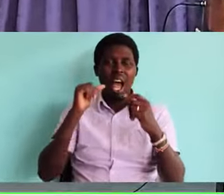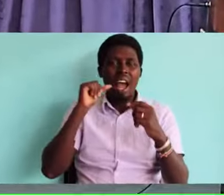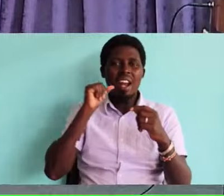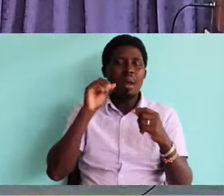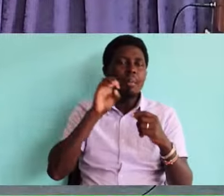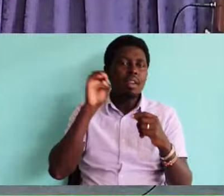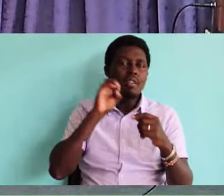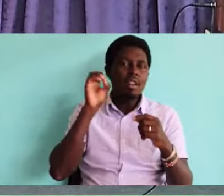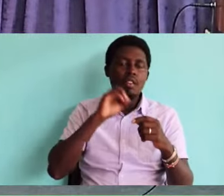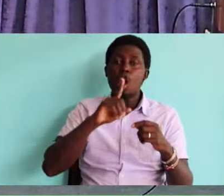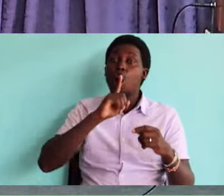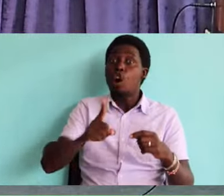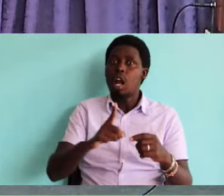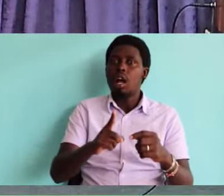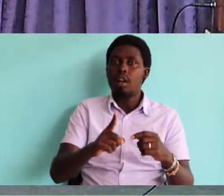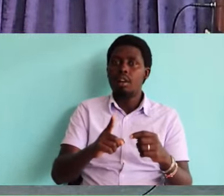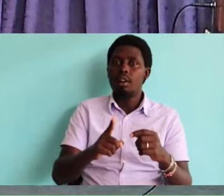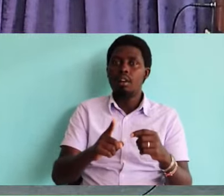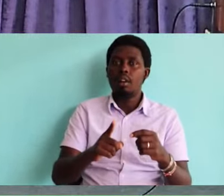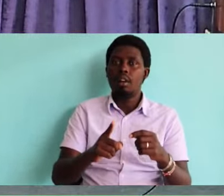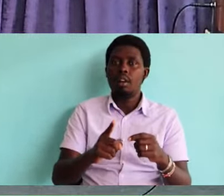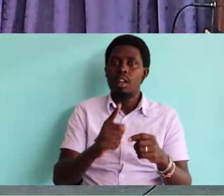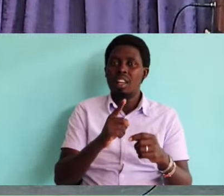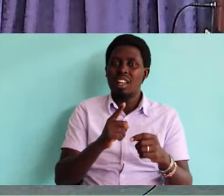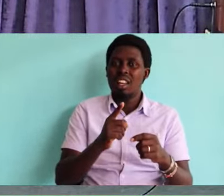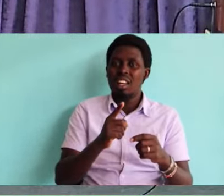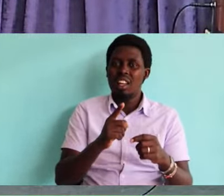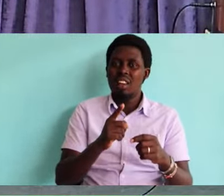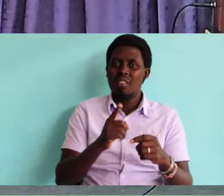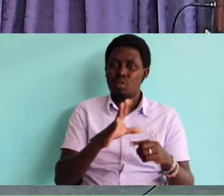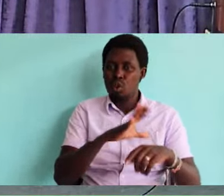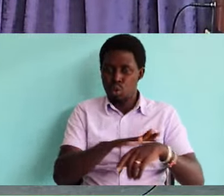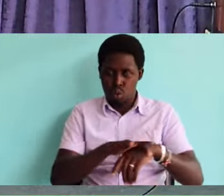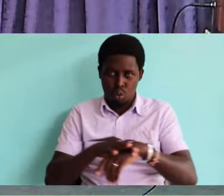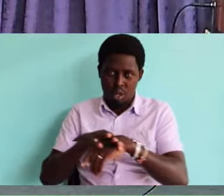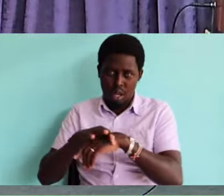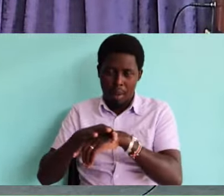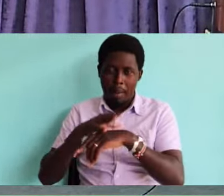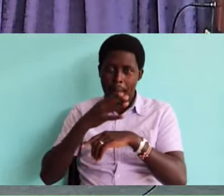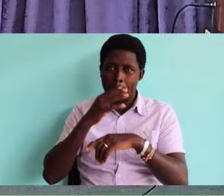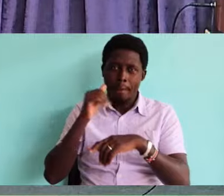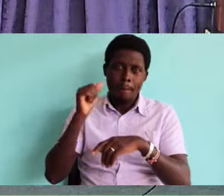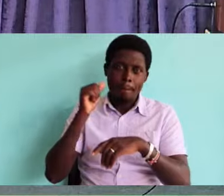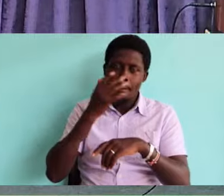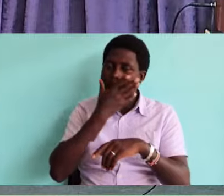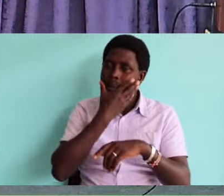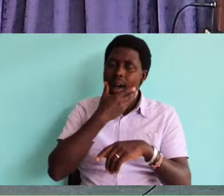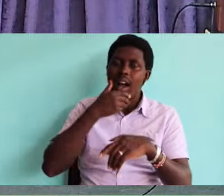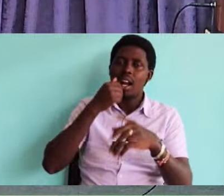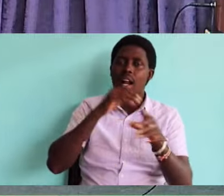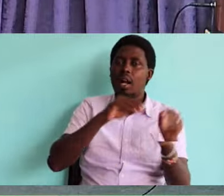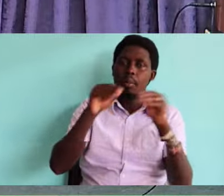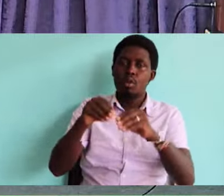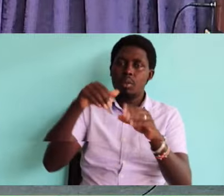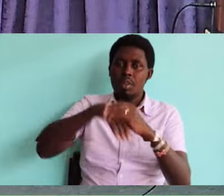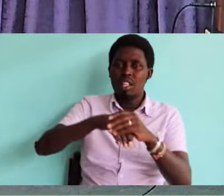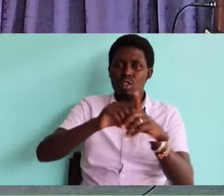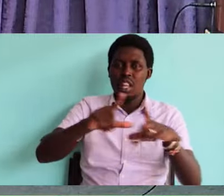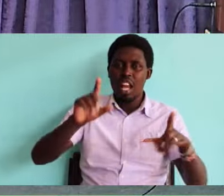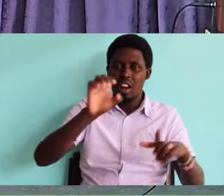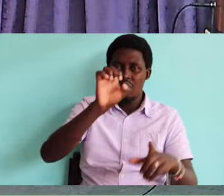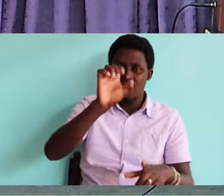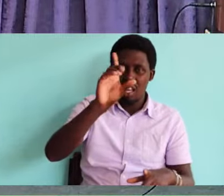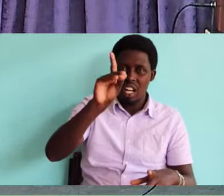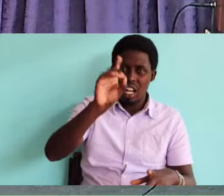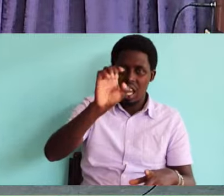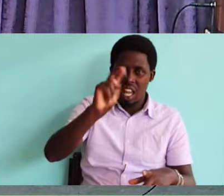them. In chapter 2, verse 15, the Lord God took the man and put him in the Garden of Eden to work it and